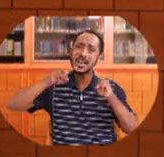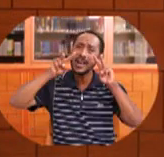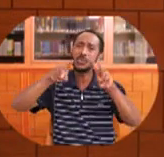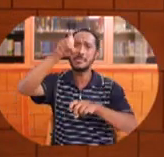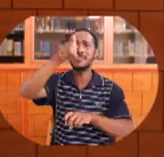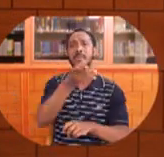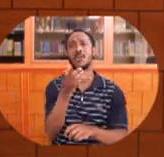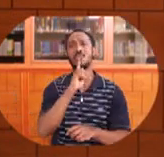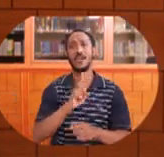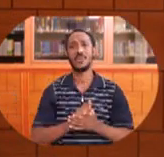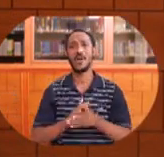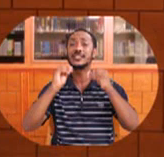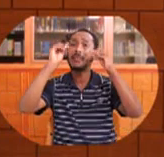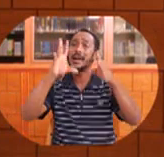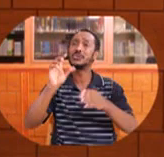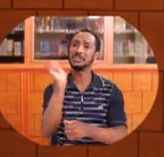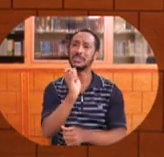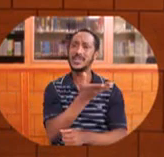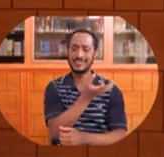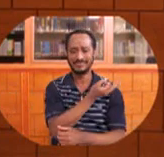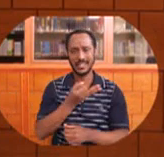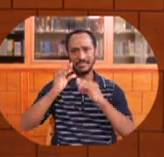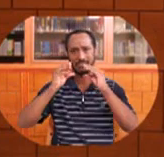issue. Global warming.